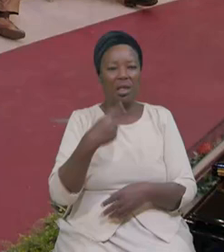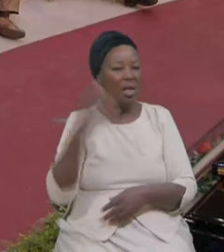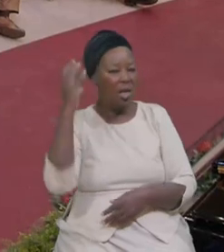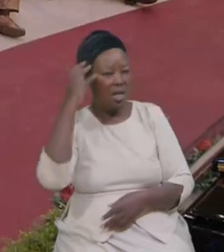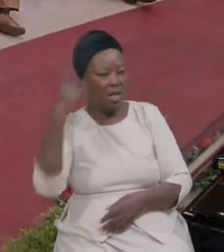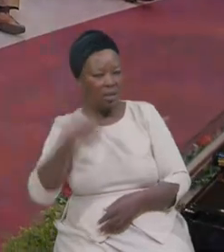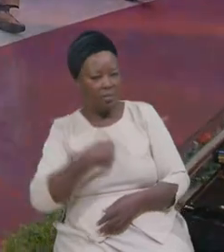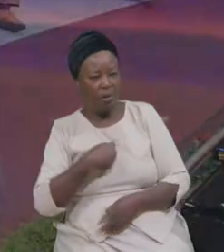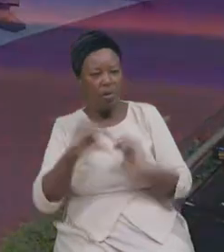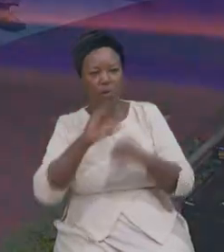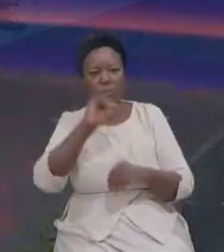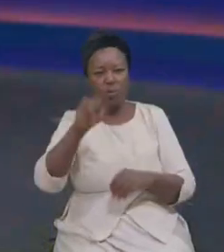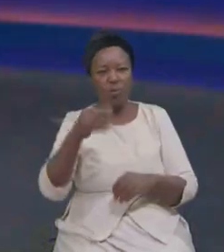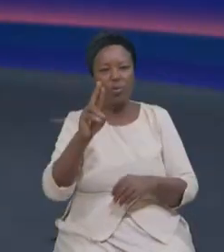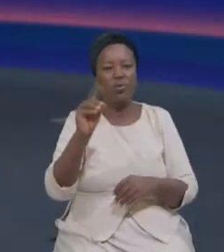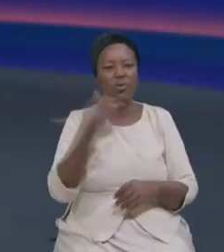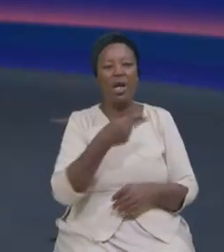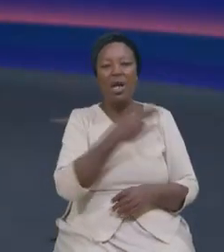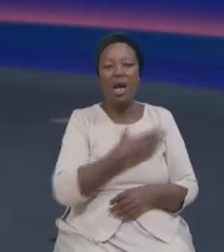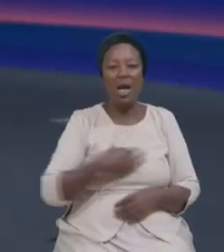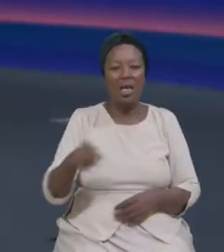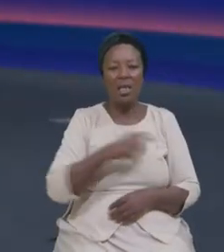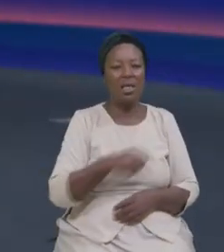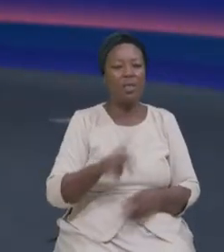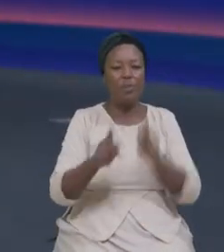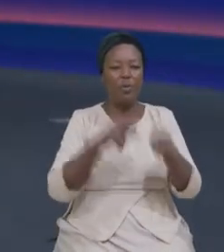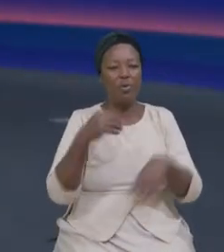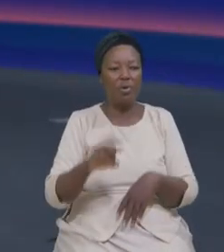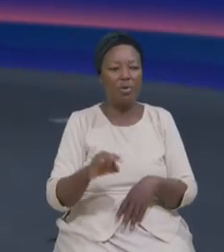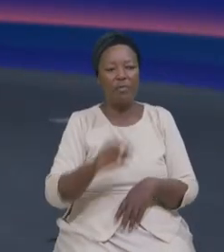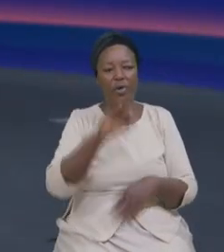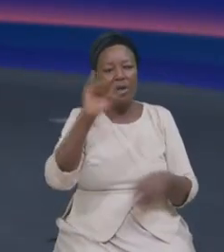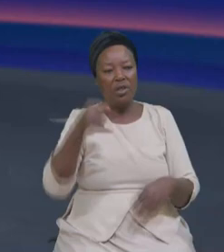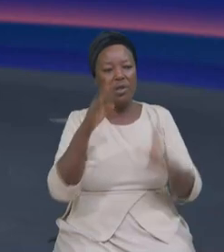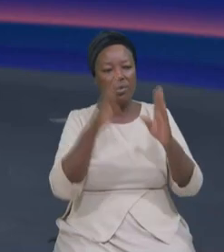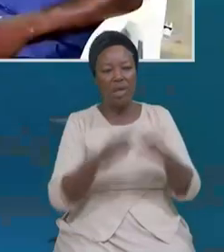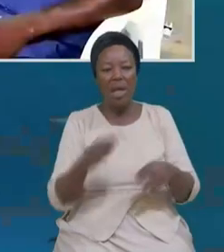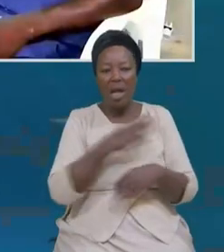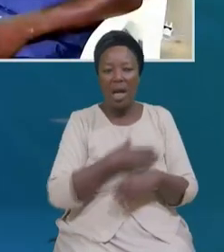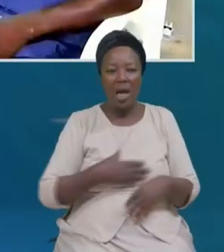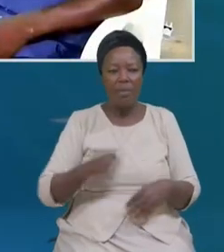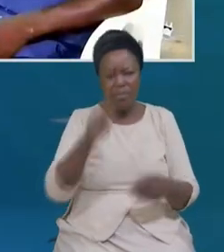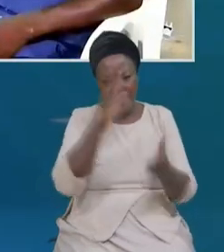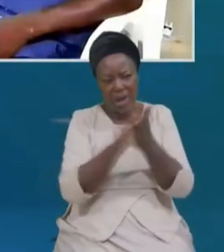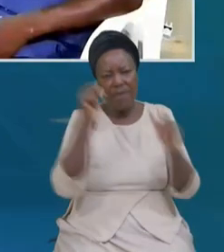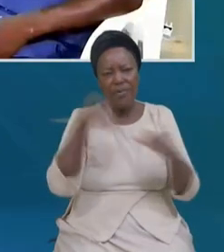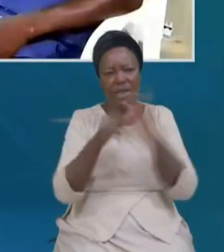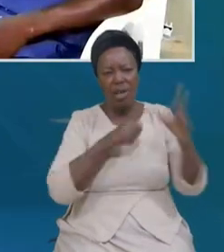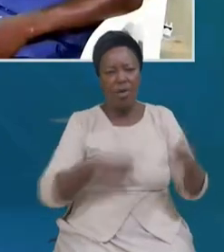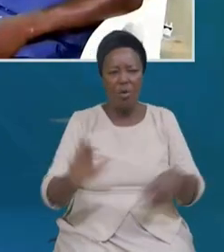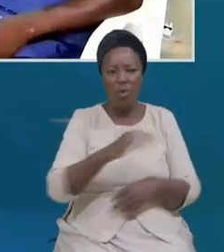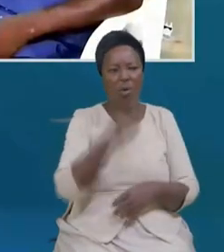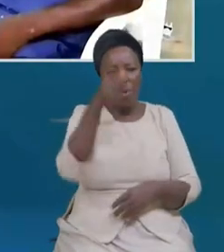of Jerusalem. He said, believe in the Lord your God, and so shall ye